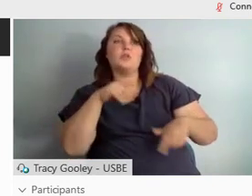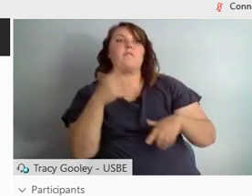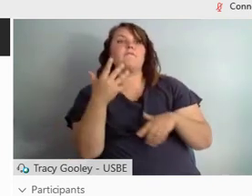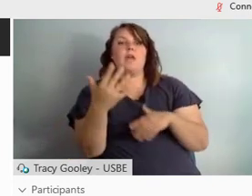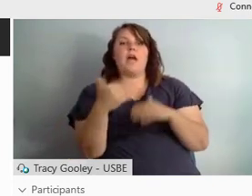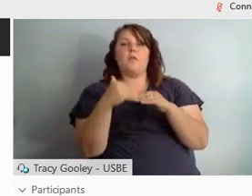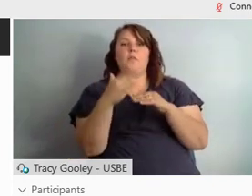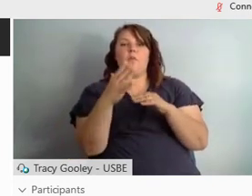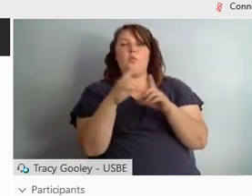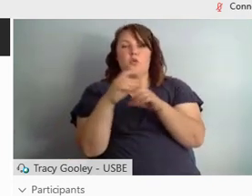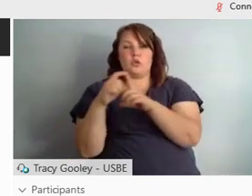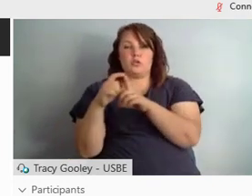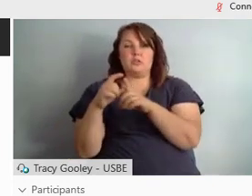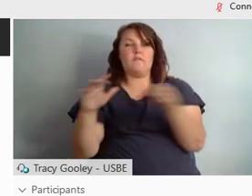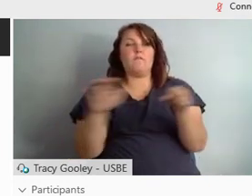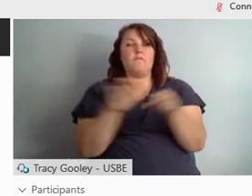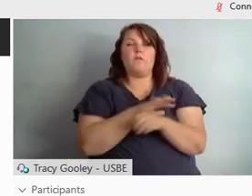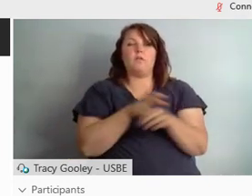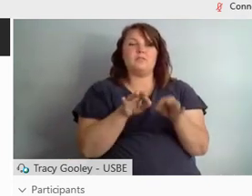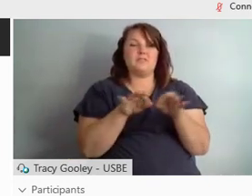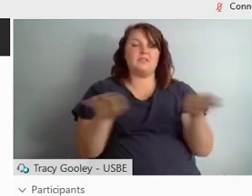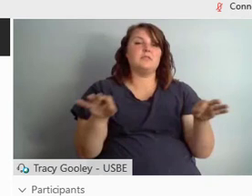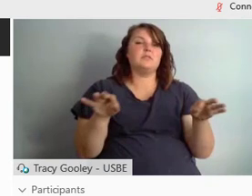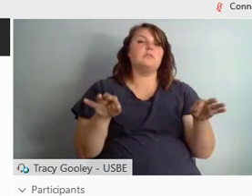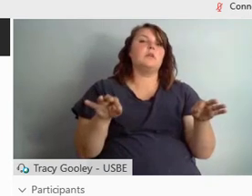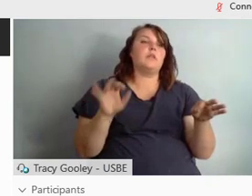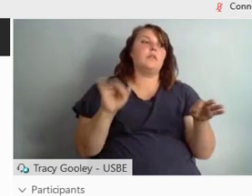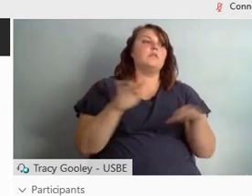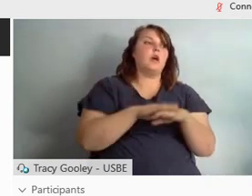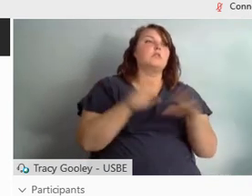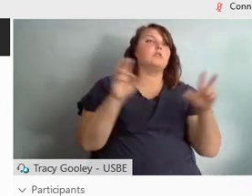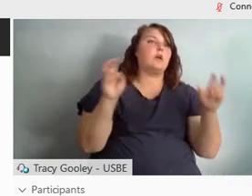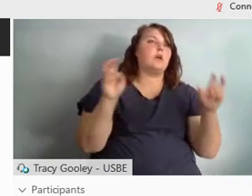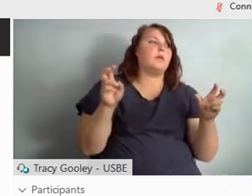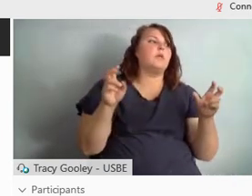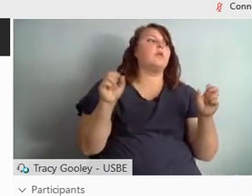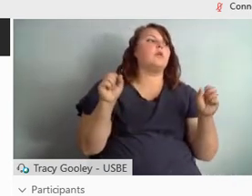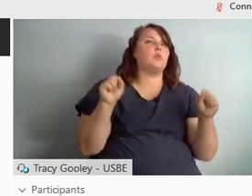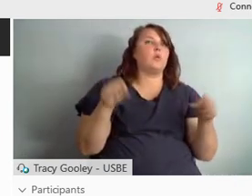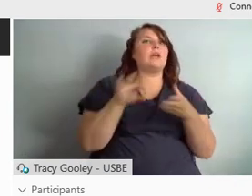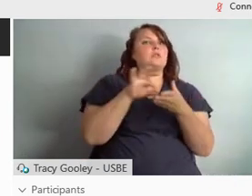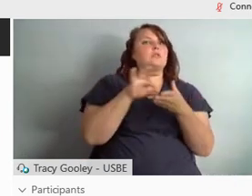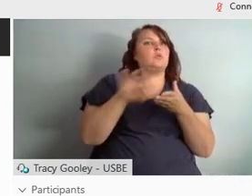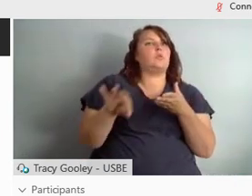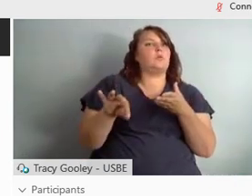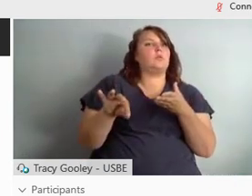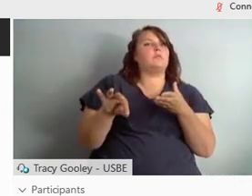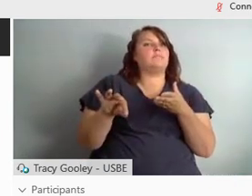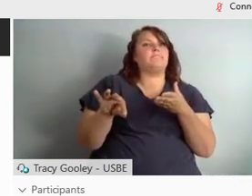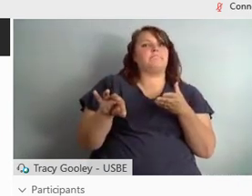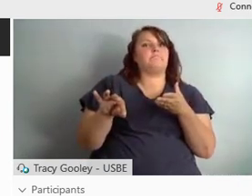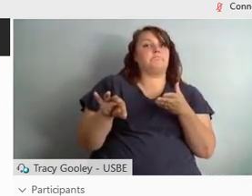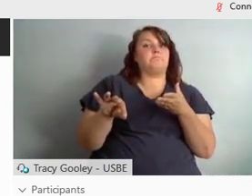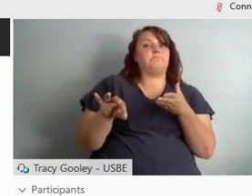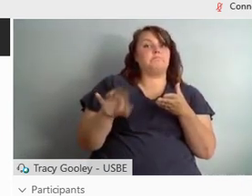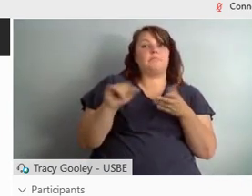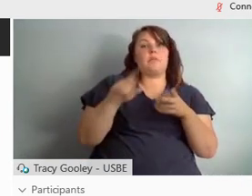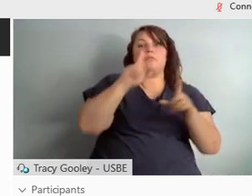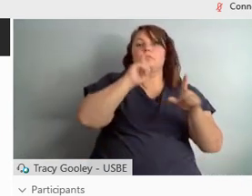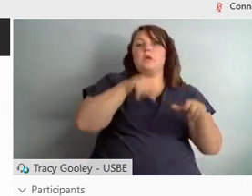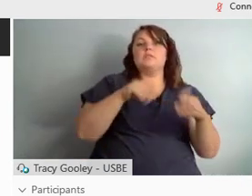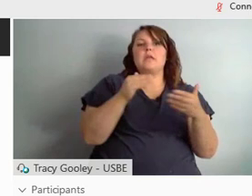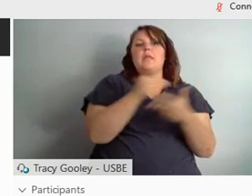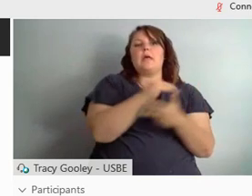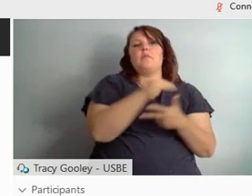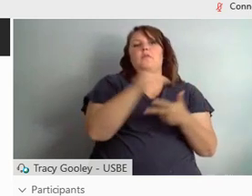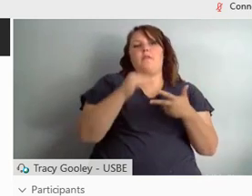words in one complete sentence that's on topic, you can score it, that response, and